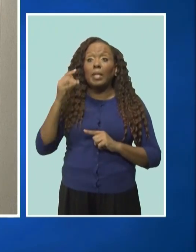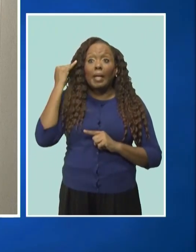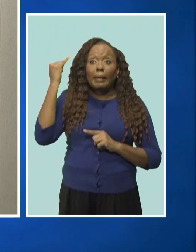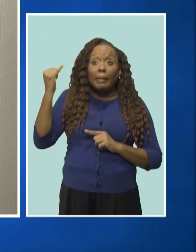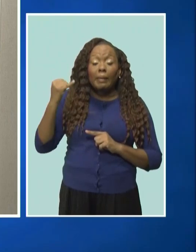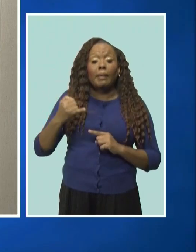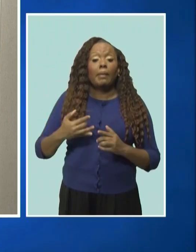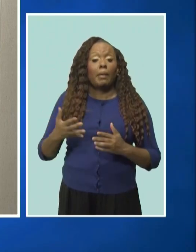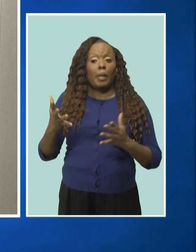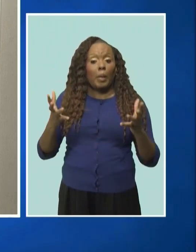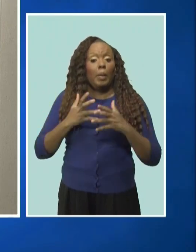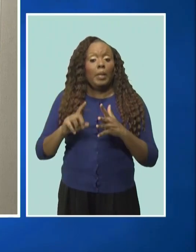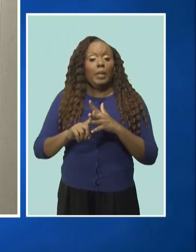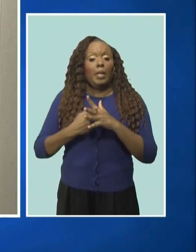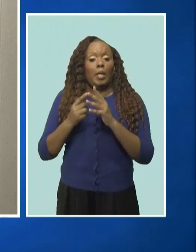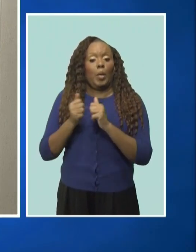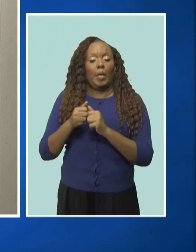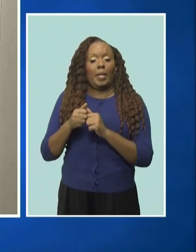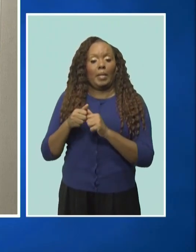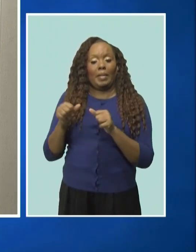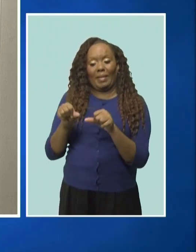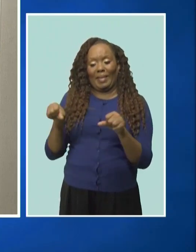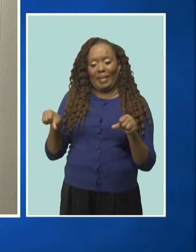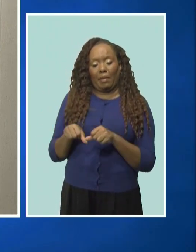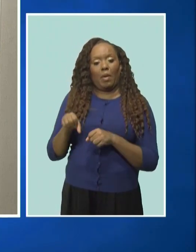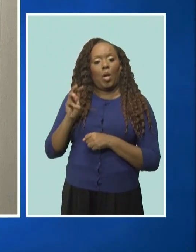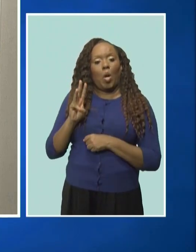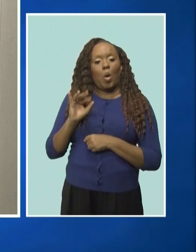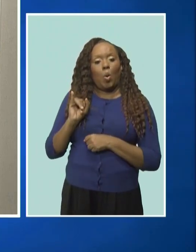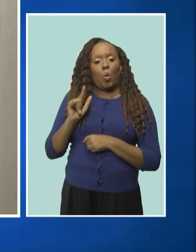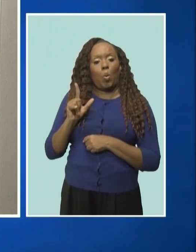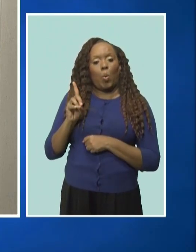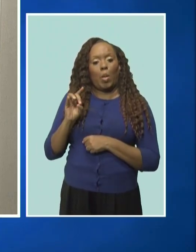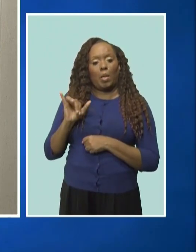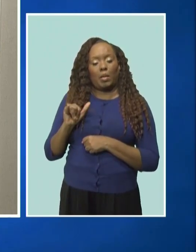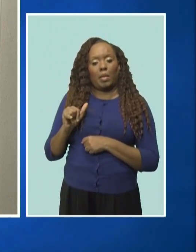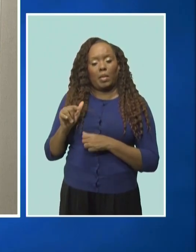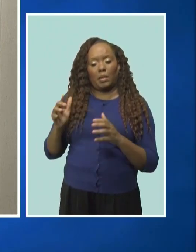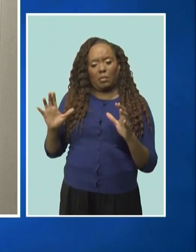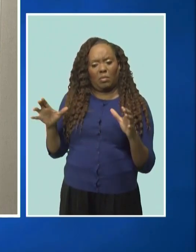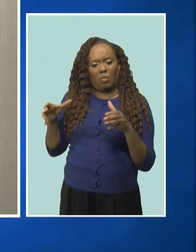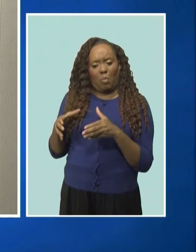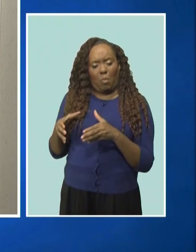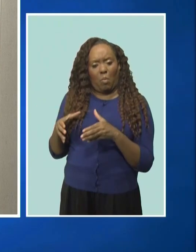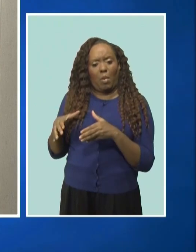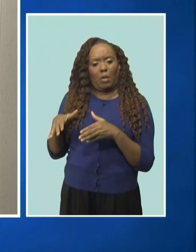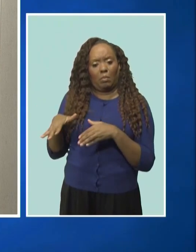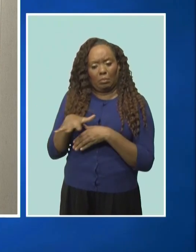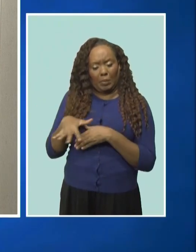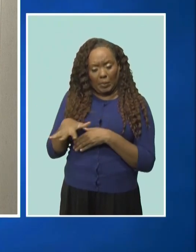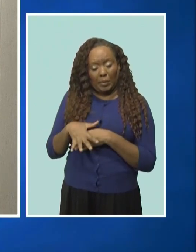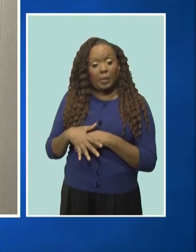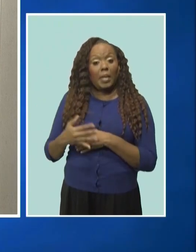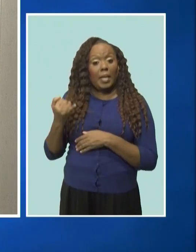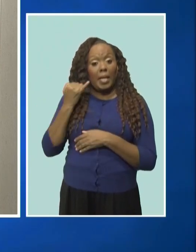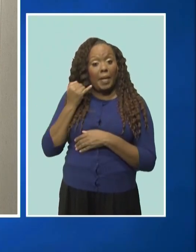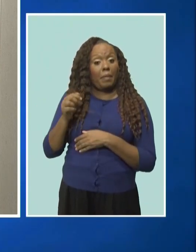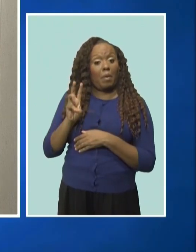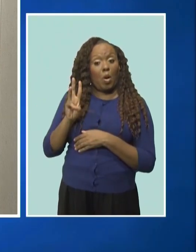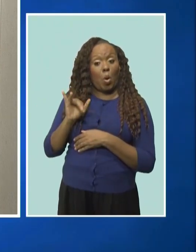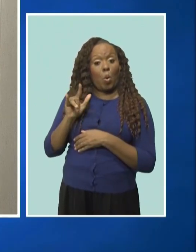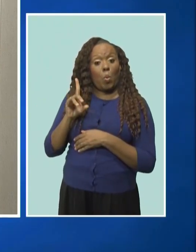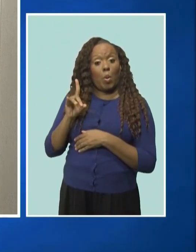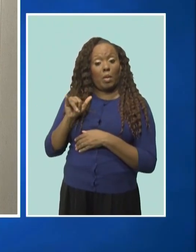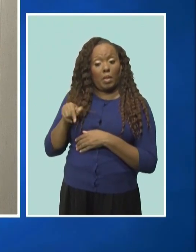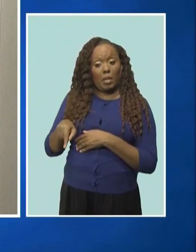Wildy, which is a small compact area in Barbados. But then if that went well, and it has gone